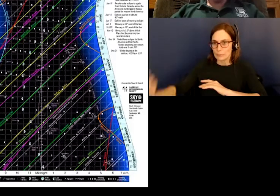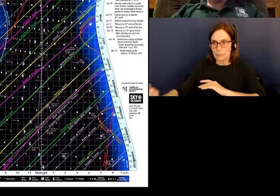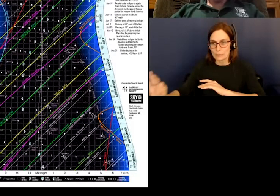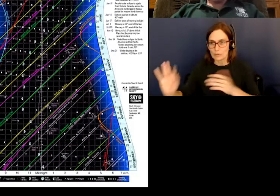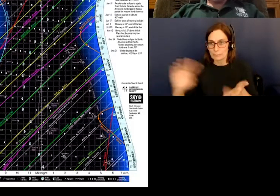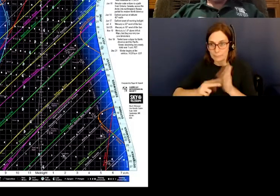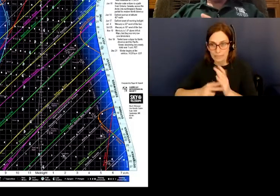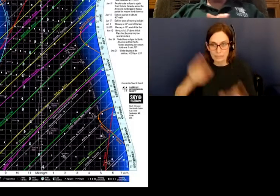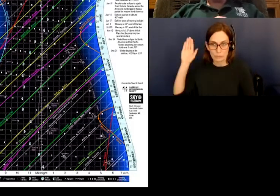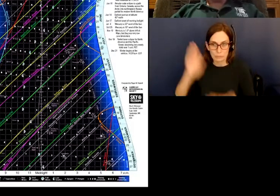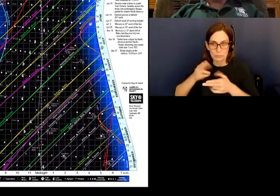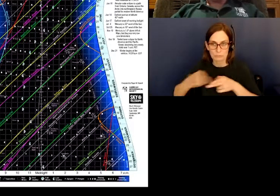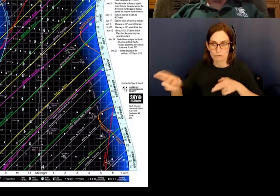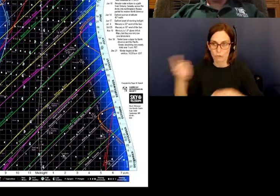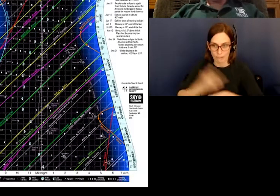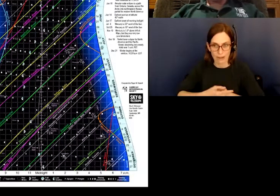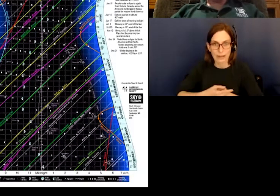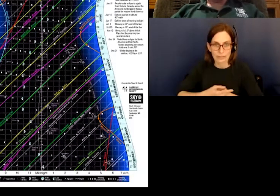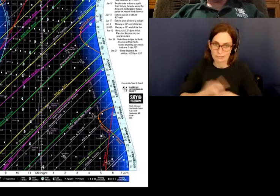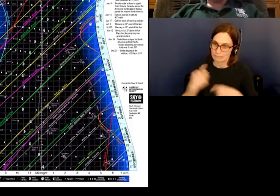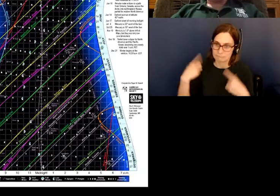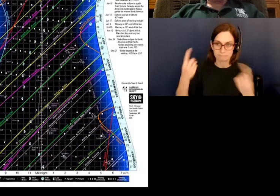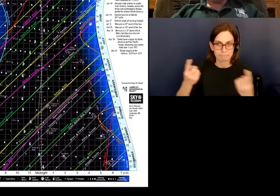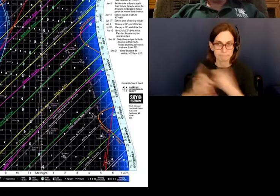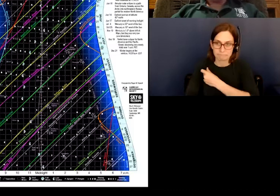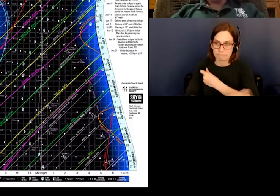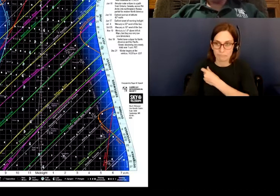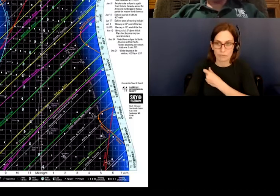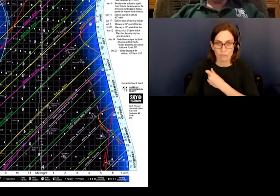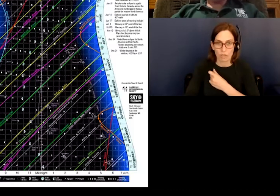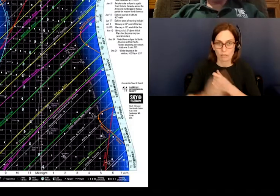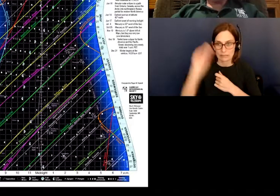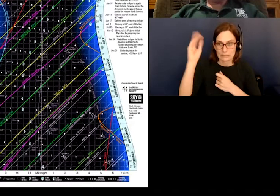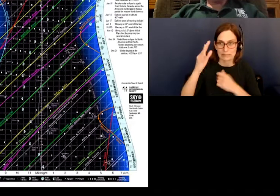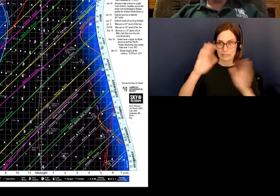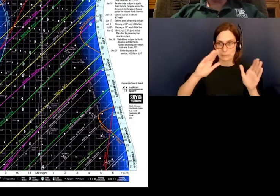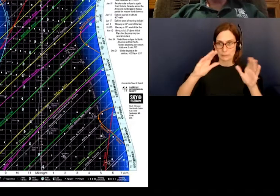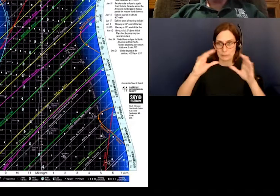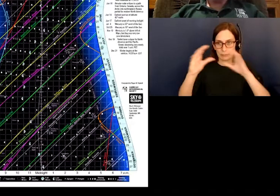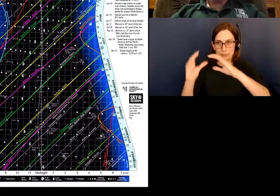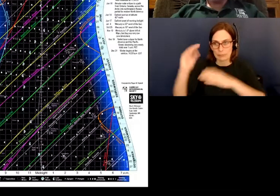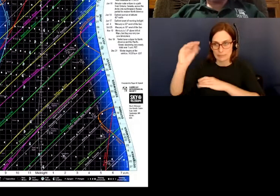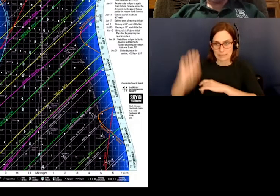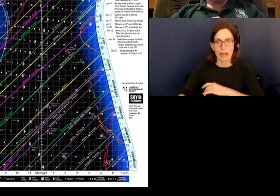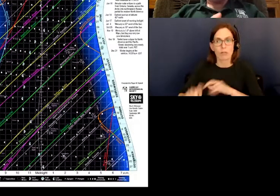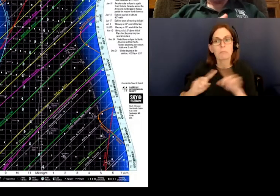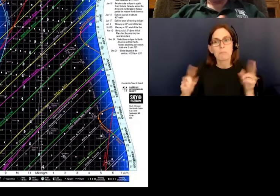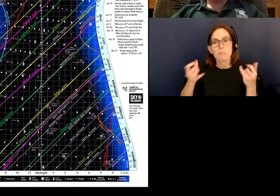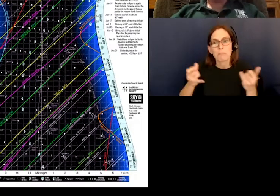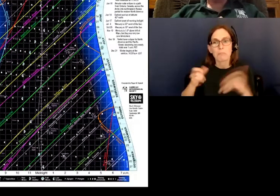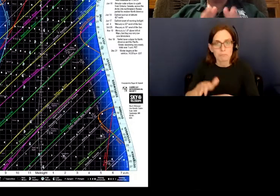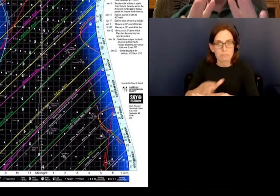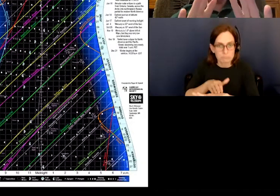daylight. This has been going on all fall, and the sun is moving south and south, but it's starting to slow down. And on the